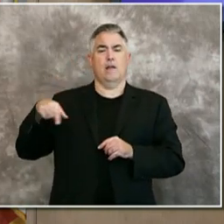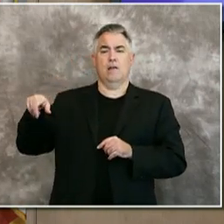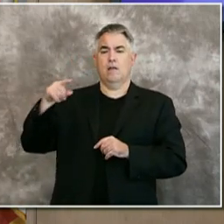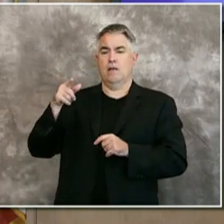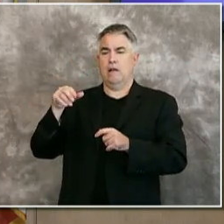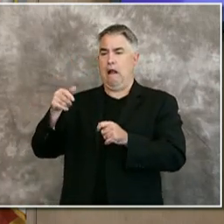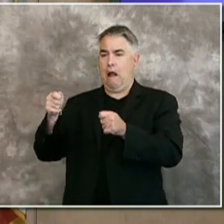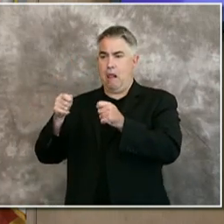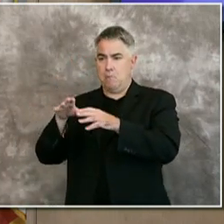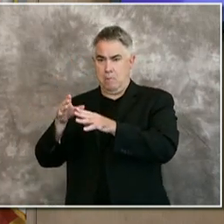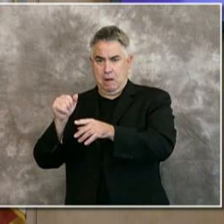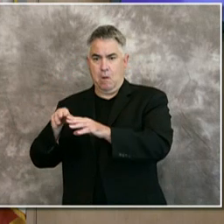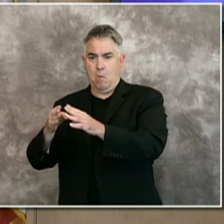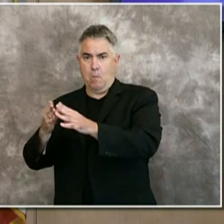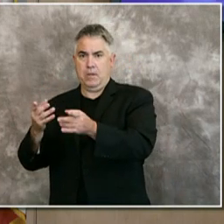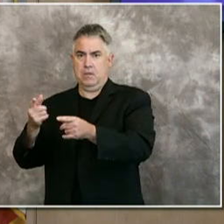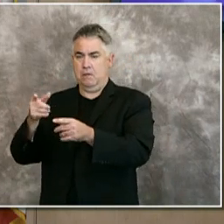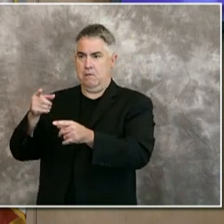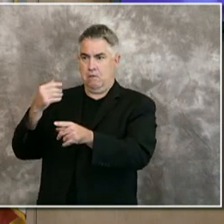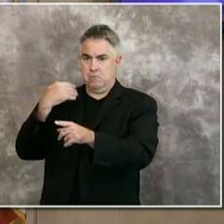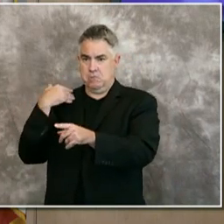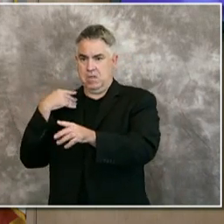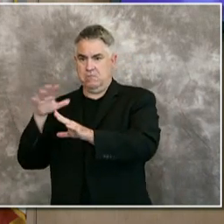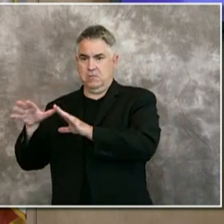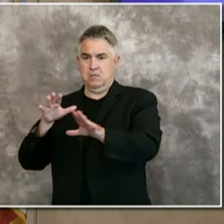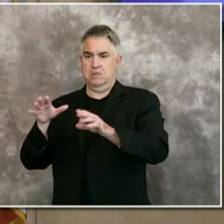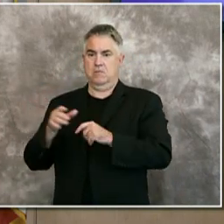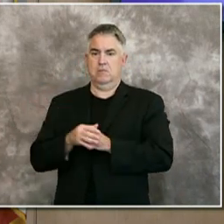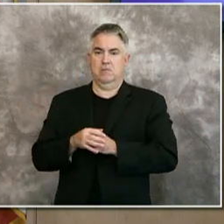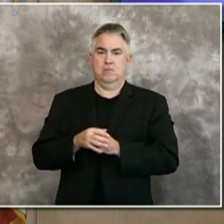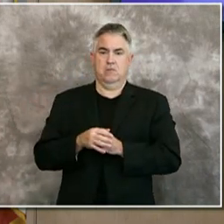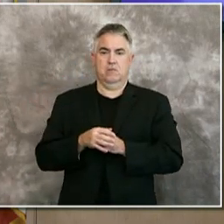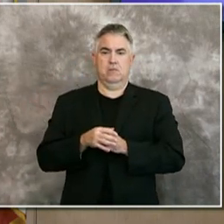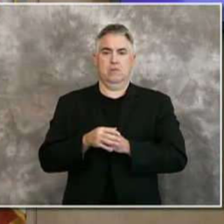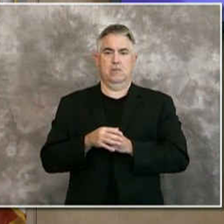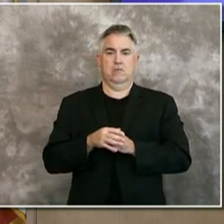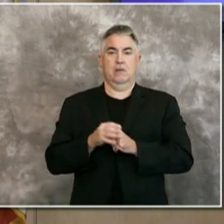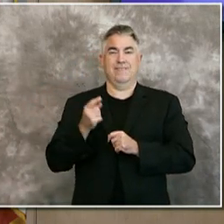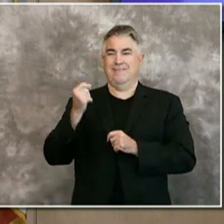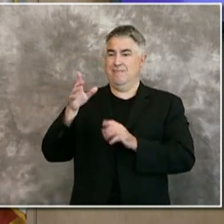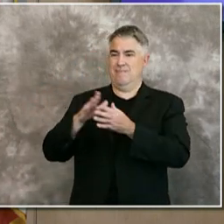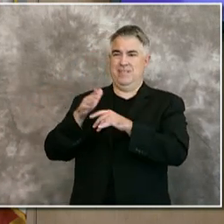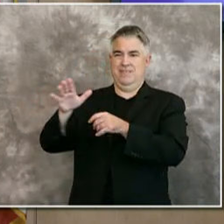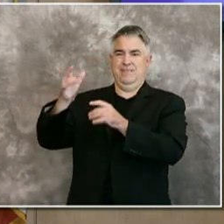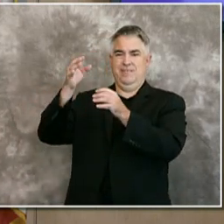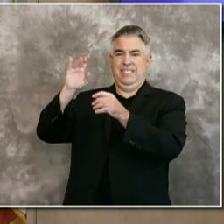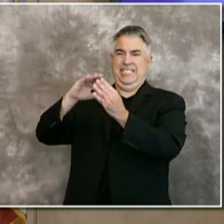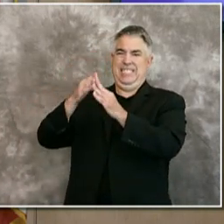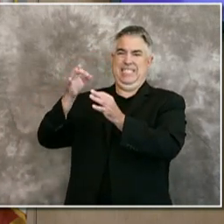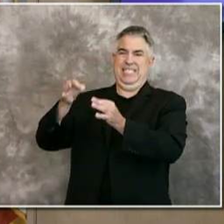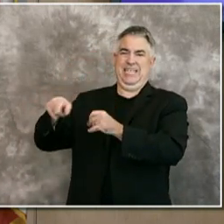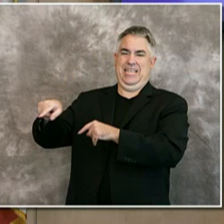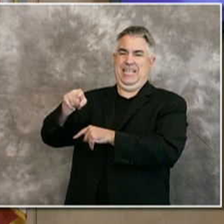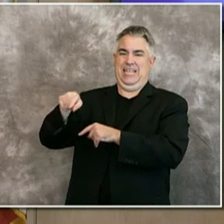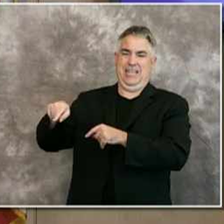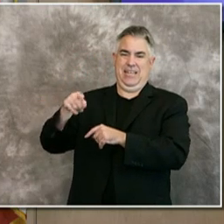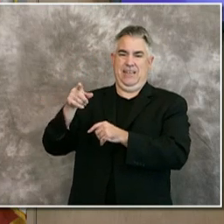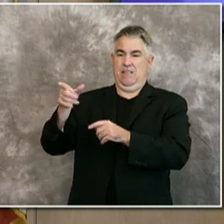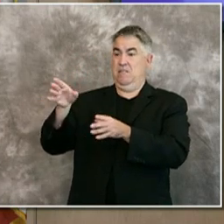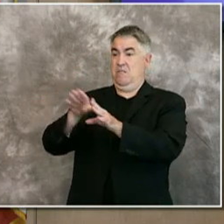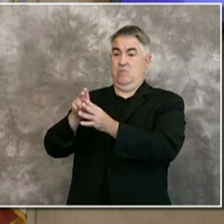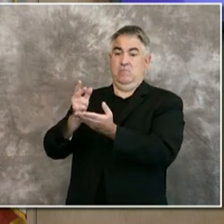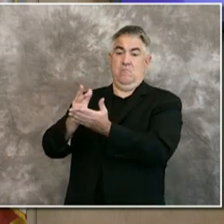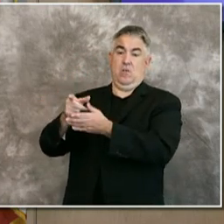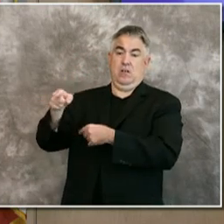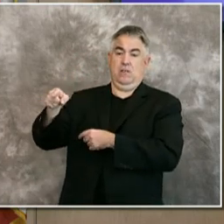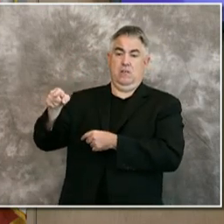the final analysis, the county does not have any beaches that we operate. The state made a decision to close their parking lots for a 50%